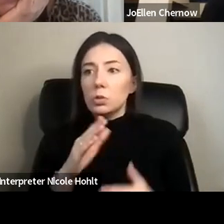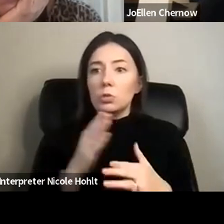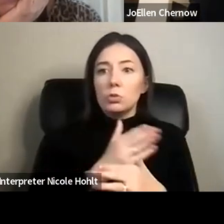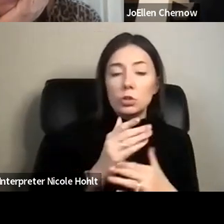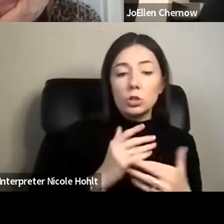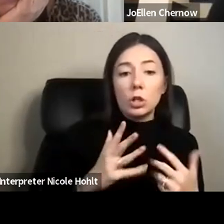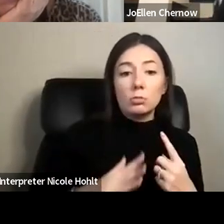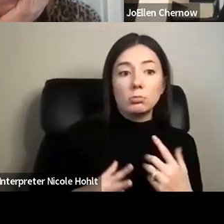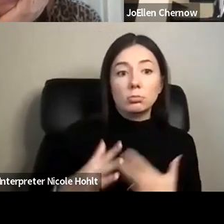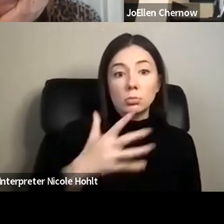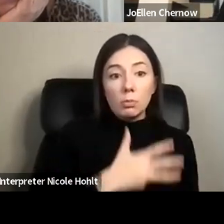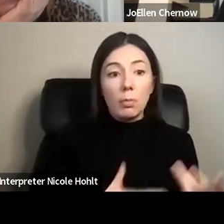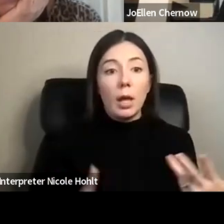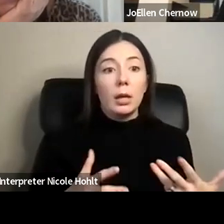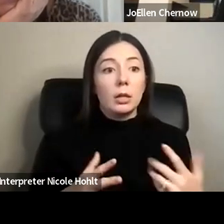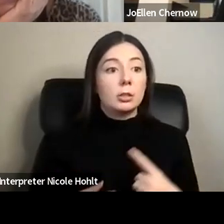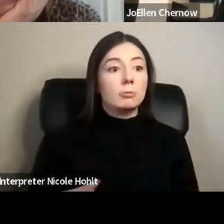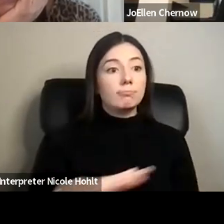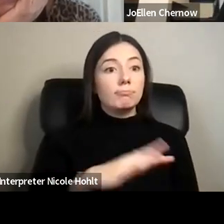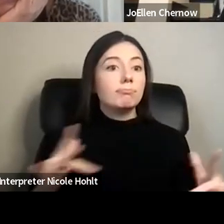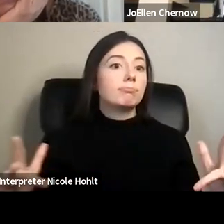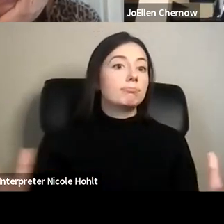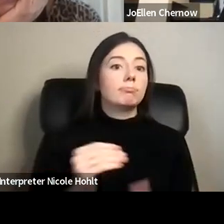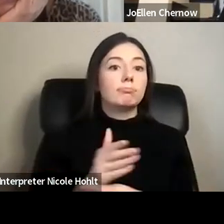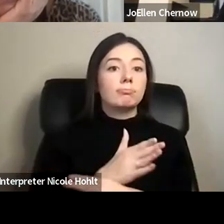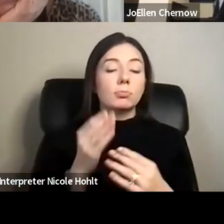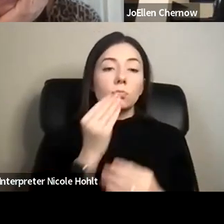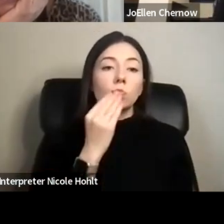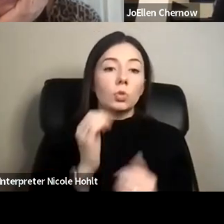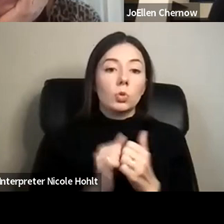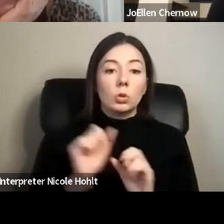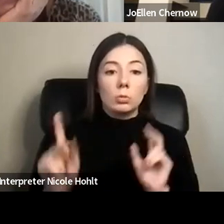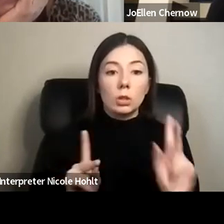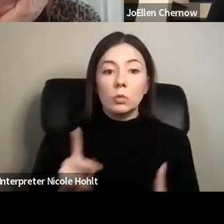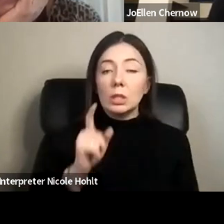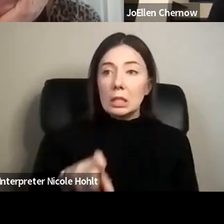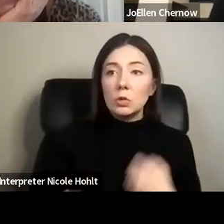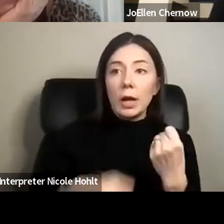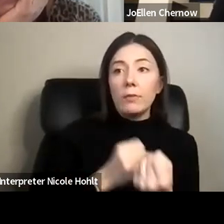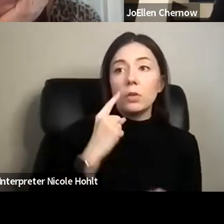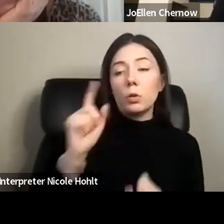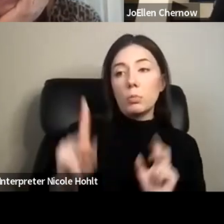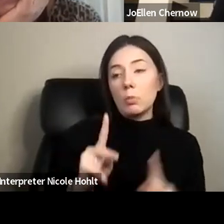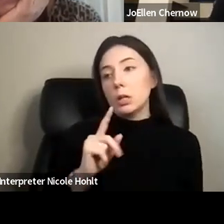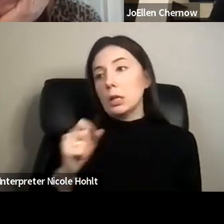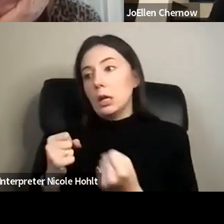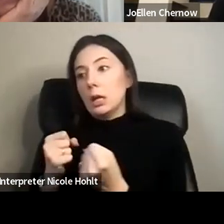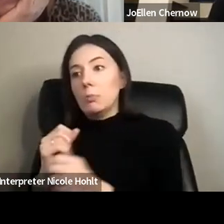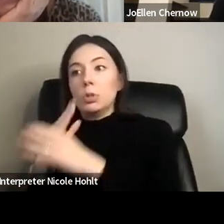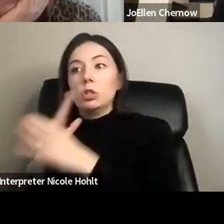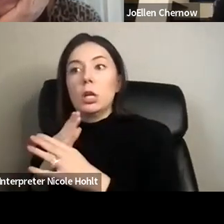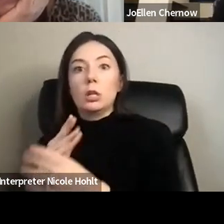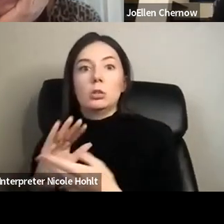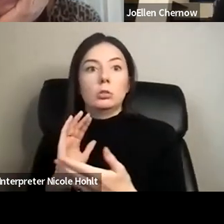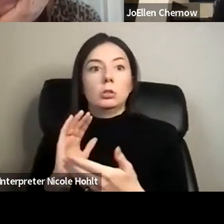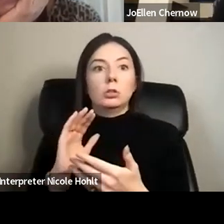people. And so when we advocate for those people and we protect those people, we're protecting our community and we're